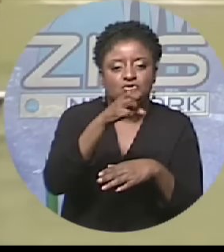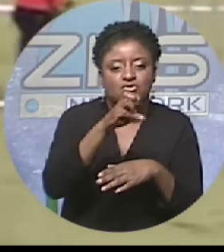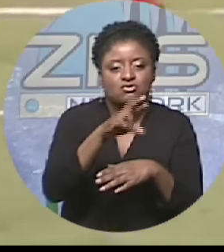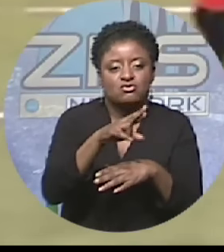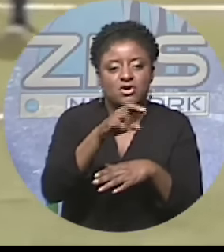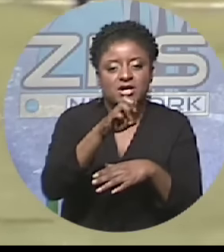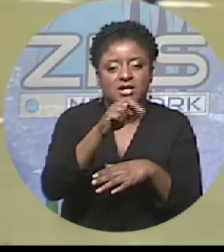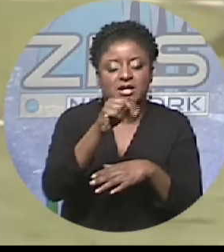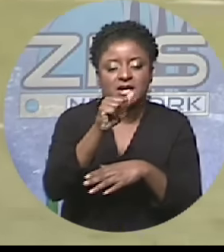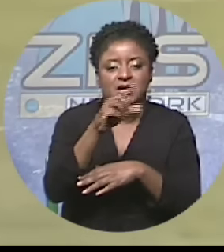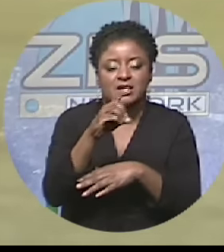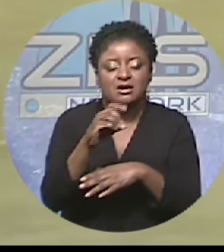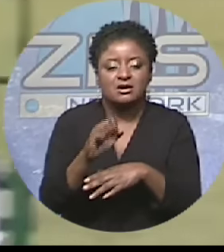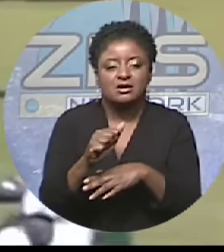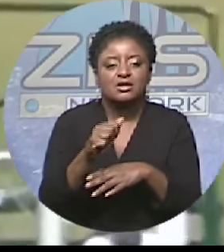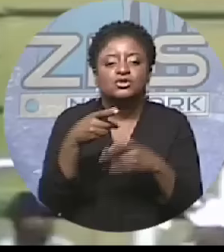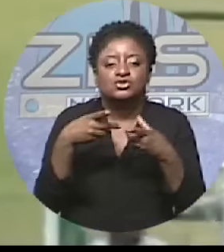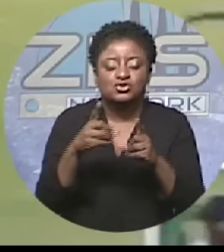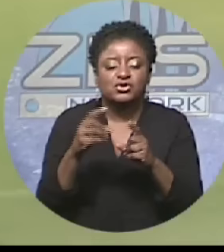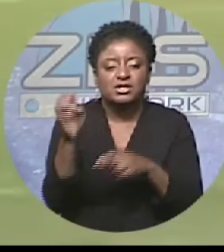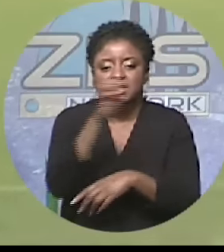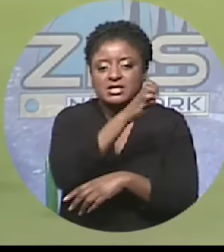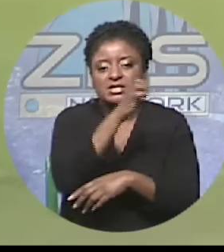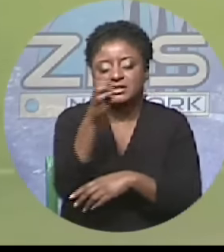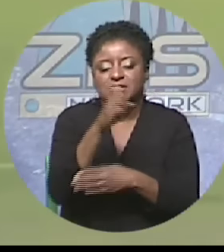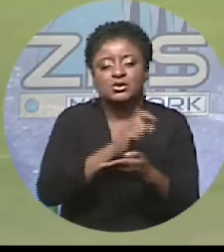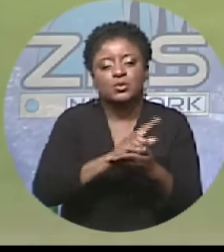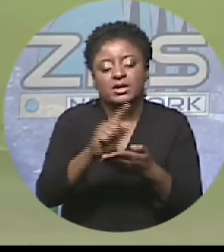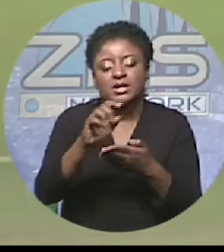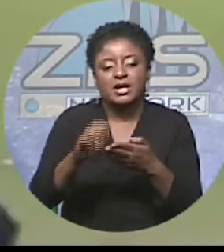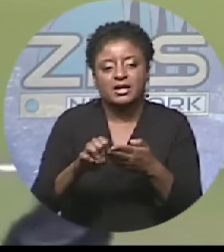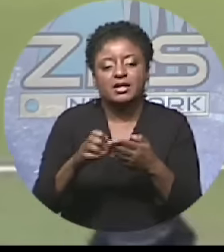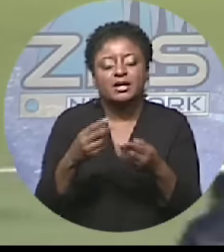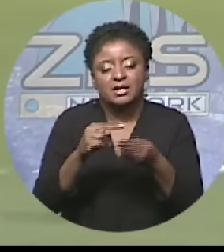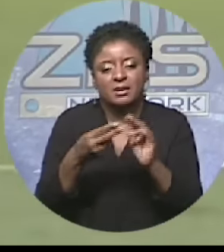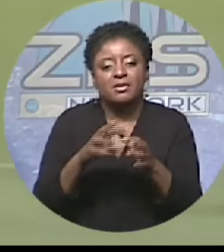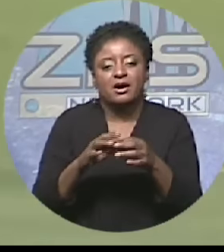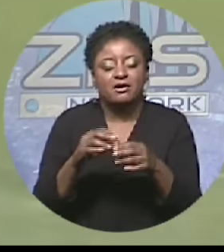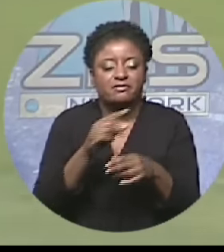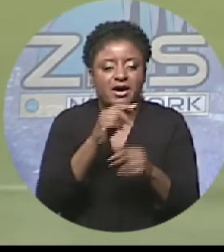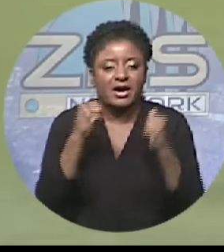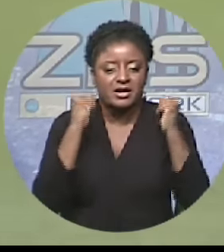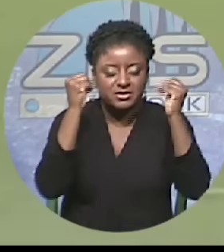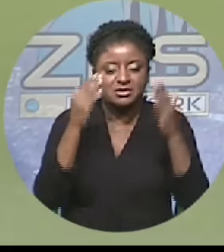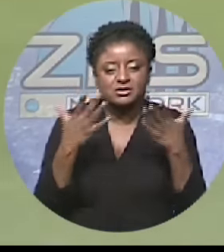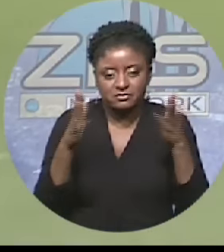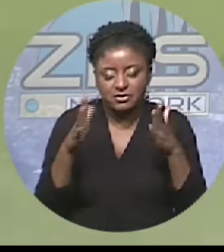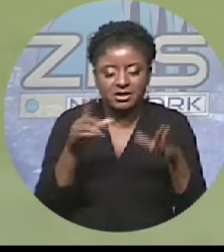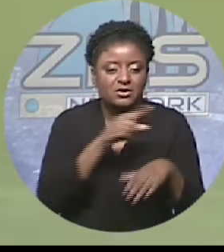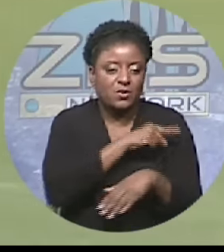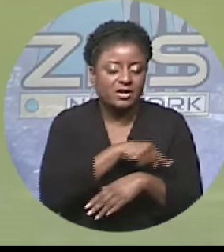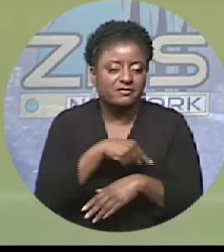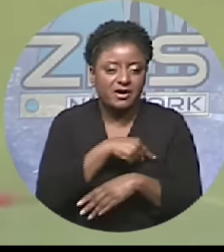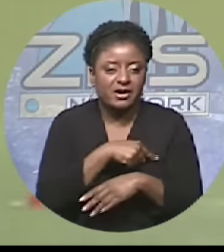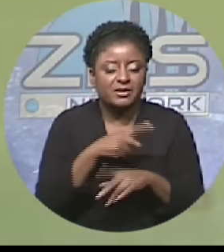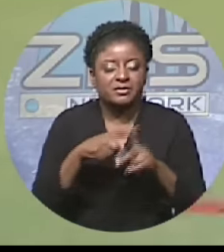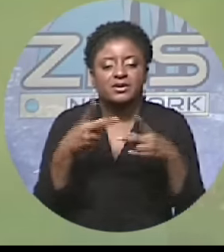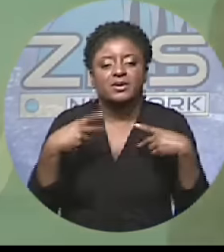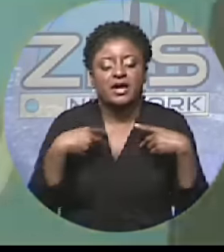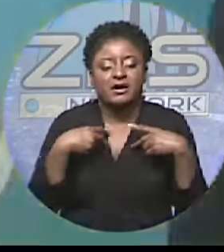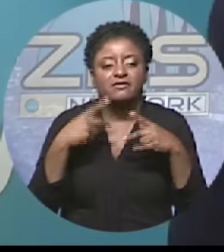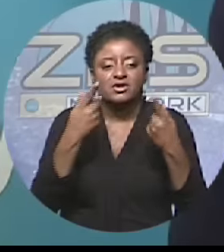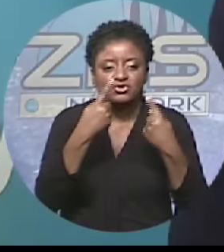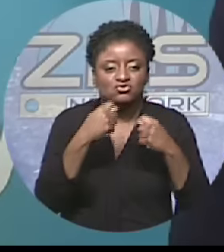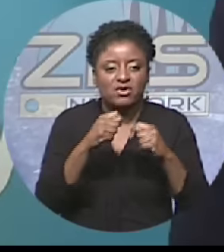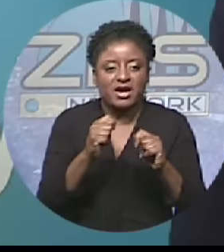athletes have already qualified for the regional meet. However, the B3As will officially hold the Charifta Trials next week.